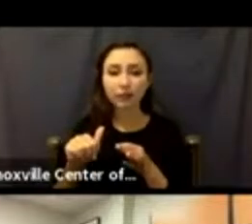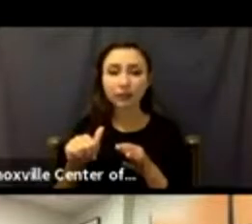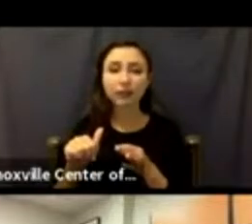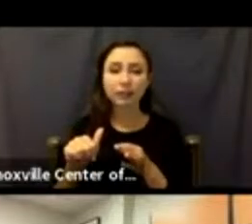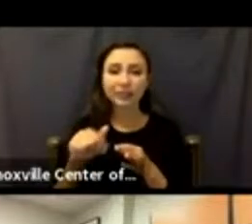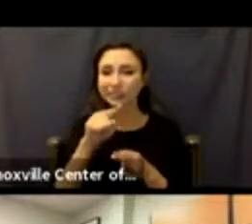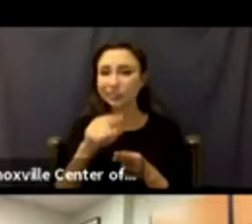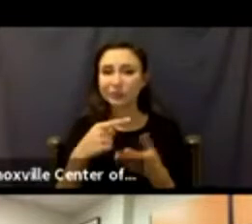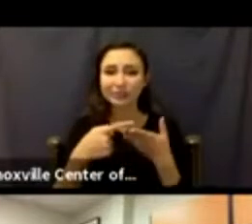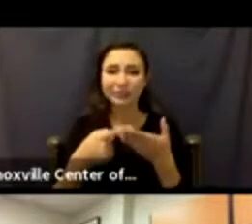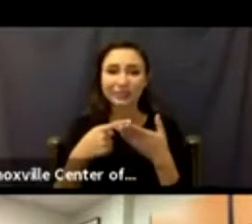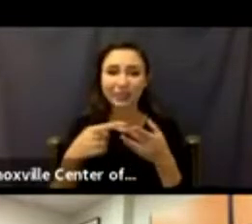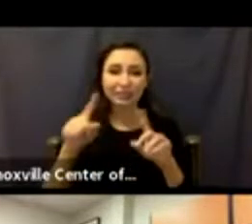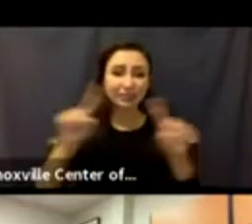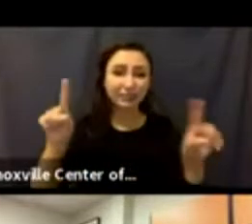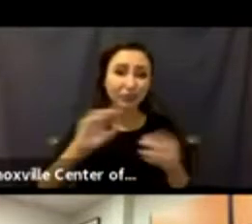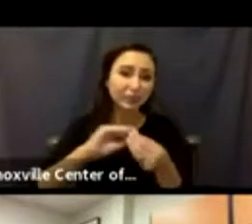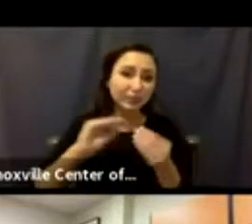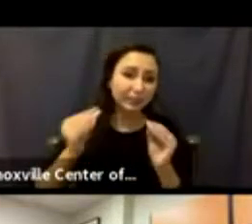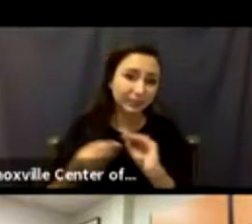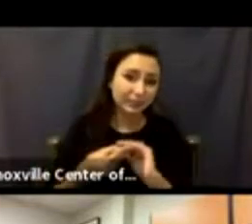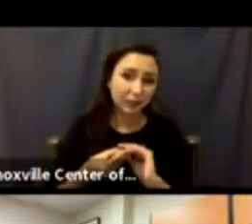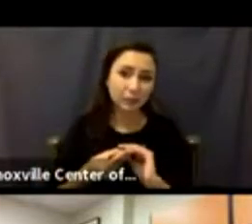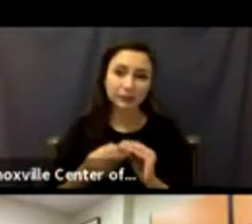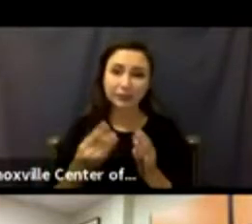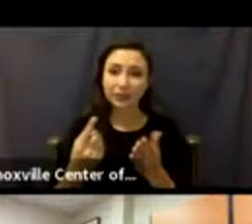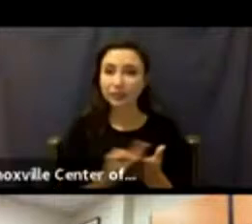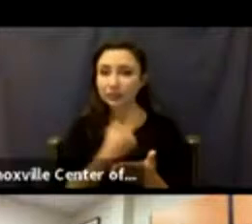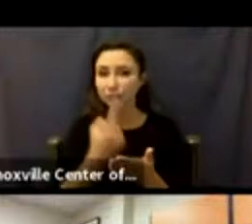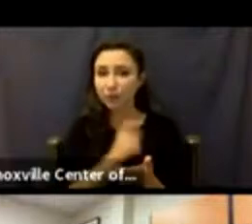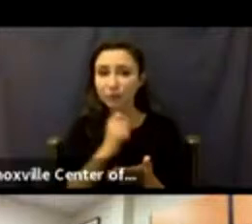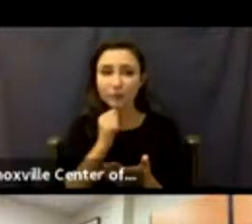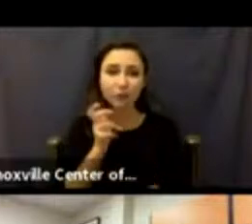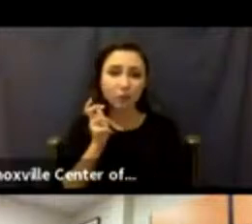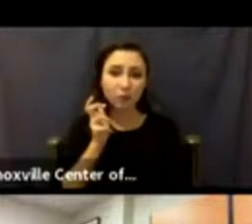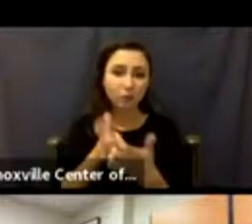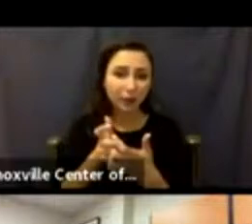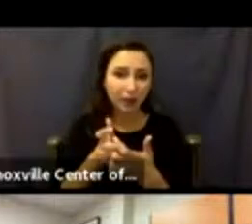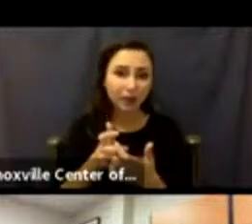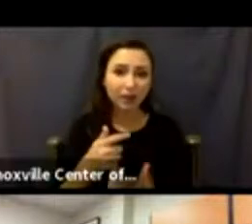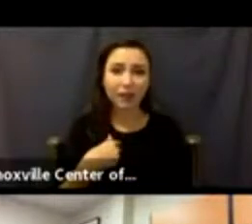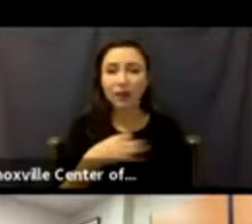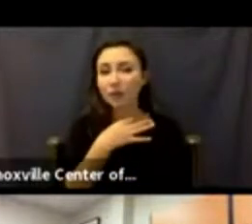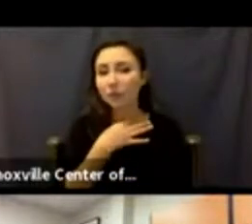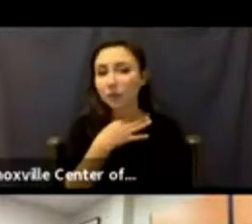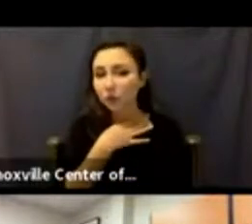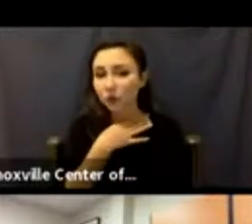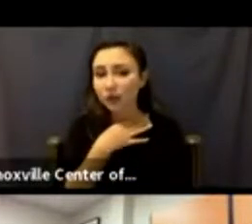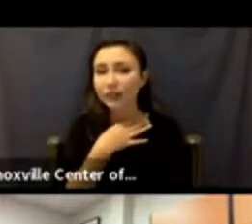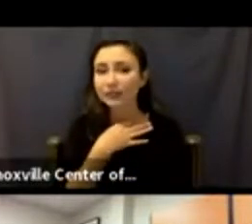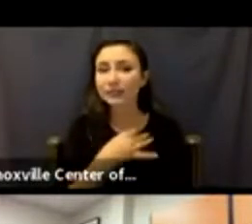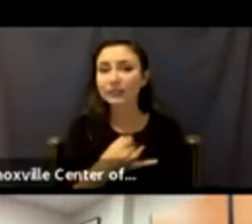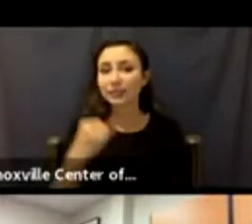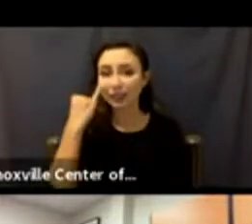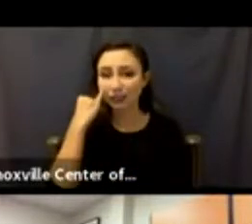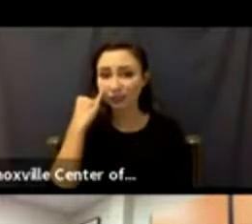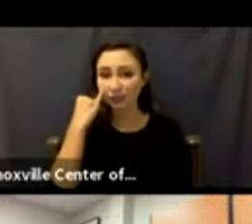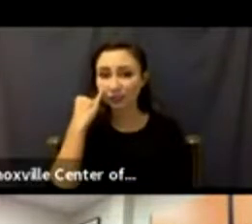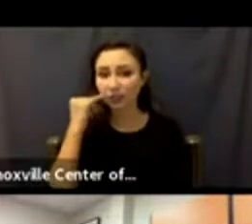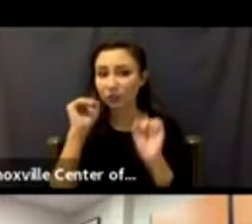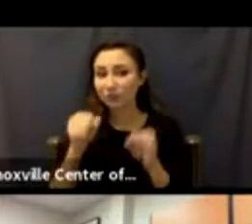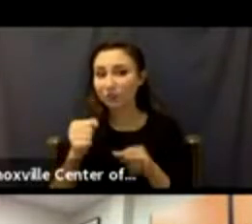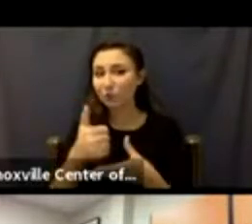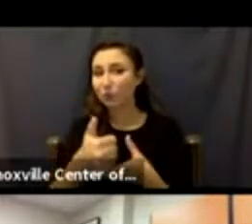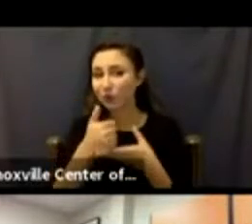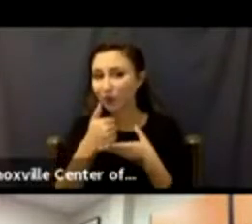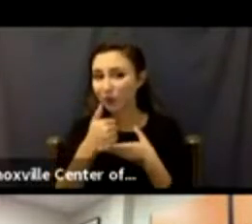in numbers and how they don't often match, or how sometimes they don't match up. And I'm wondering if you could help